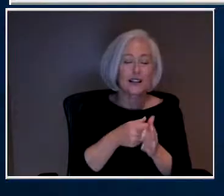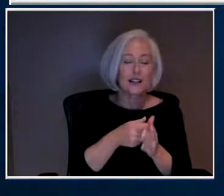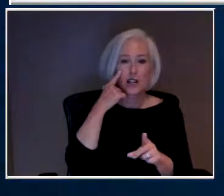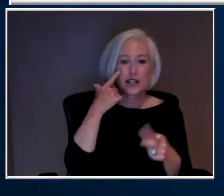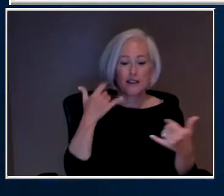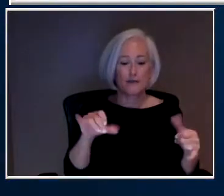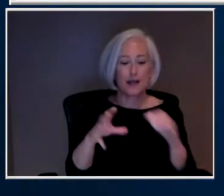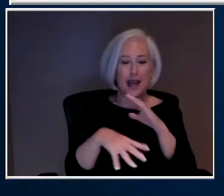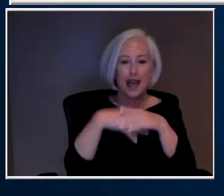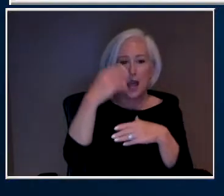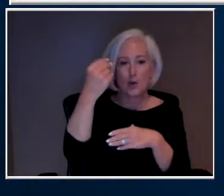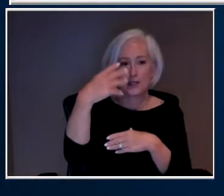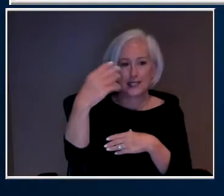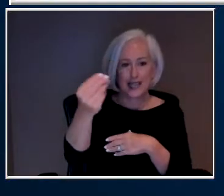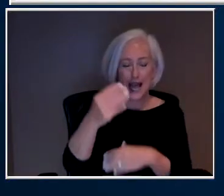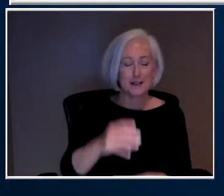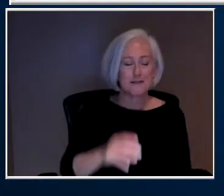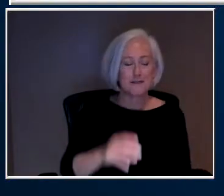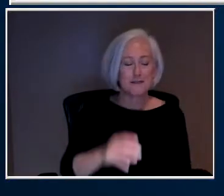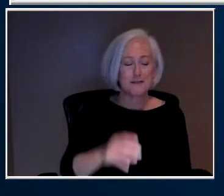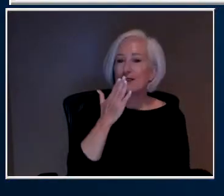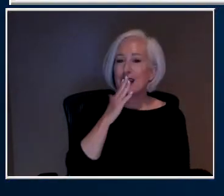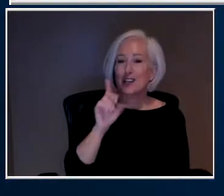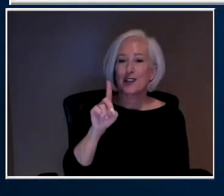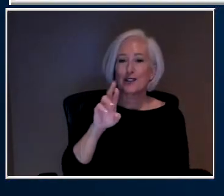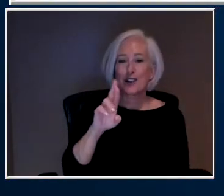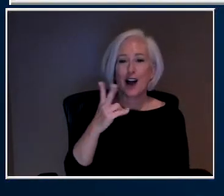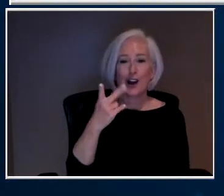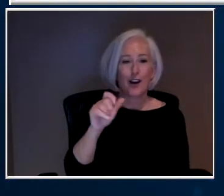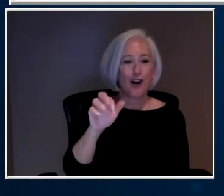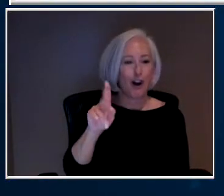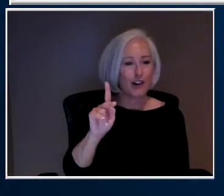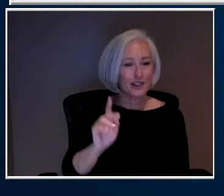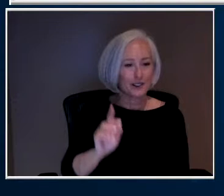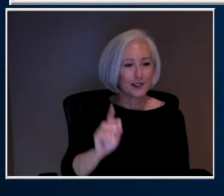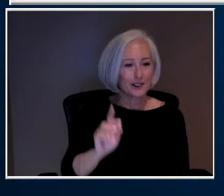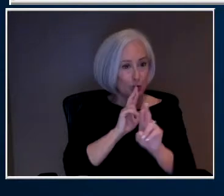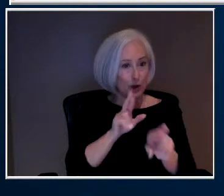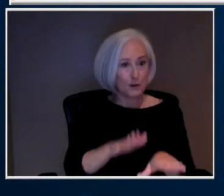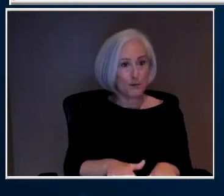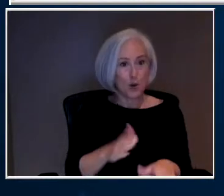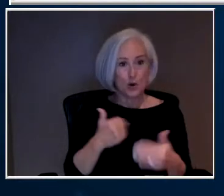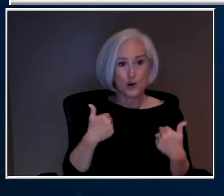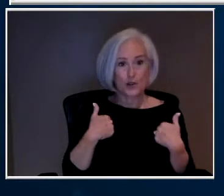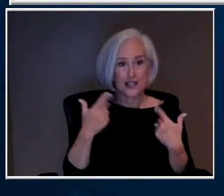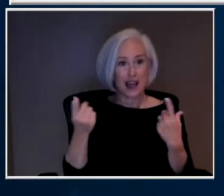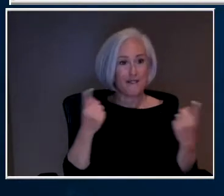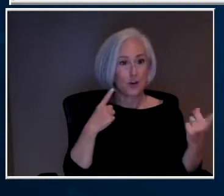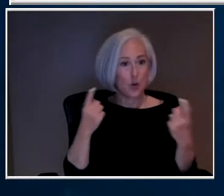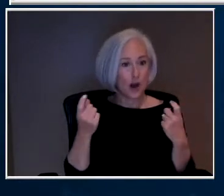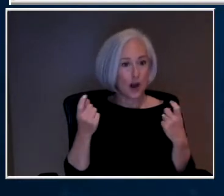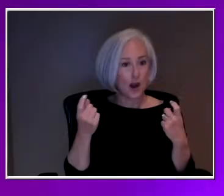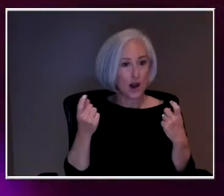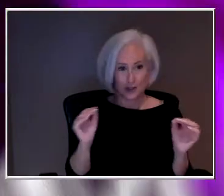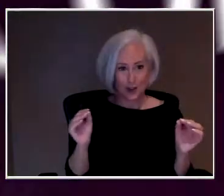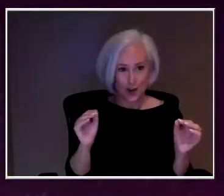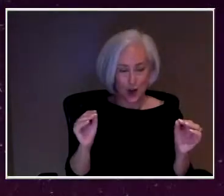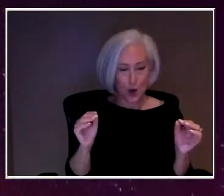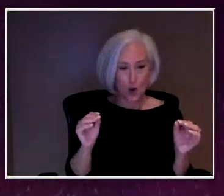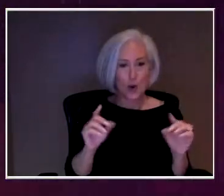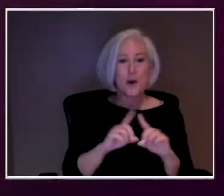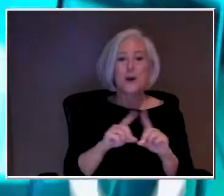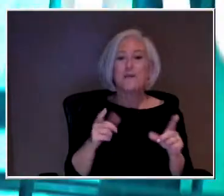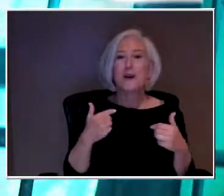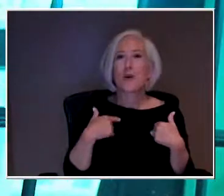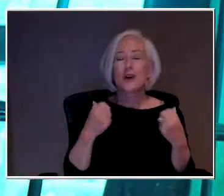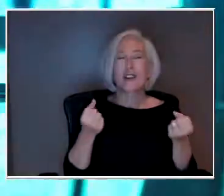you, Dr. Hawkinson. Want to ask our reporters if they have any questions today. And there are no reporters on the line, but we have plenty of questions from